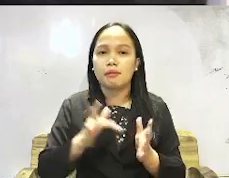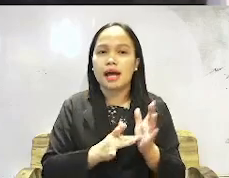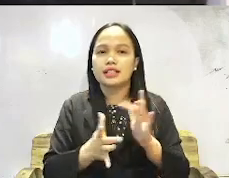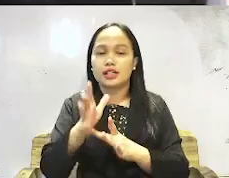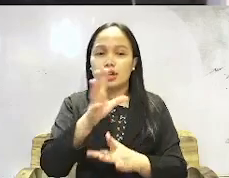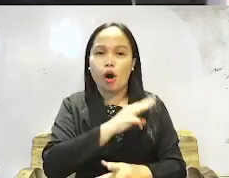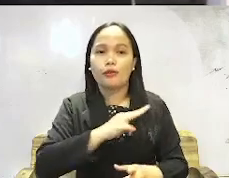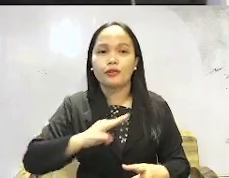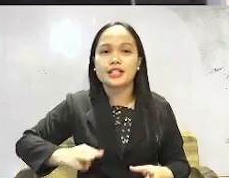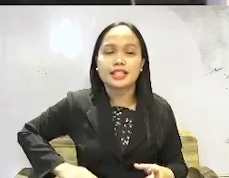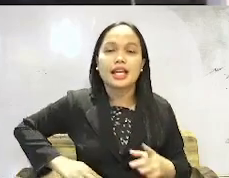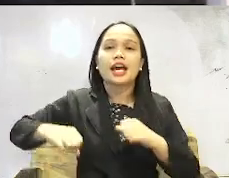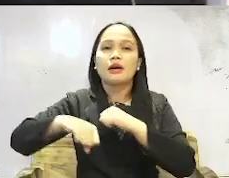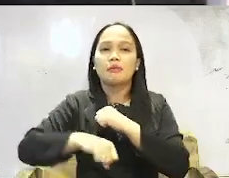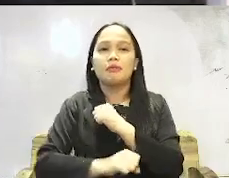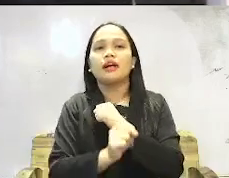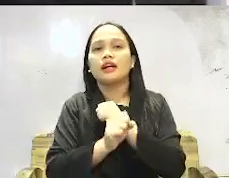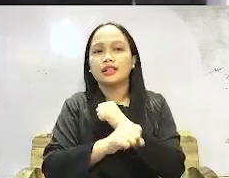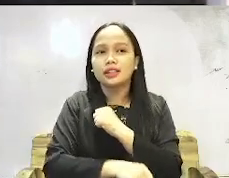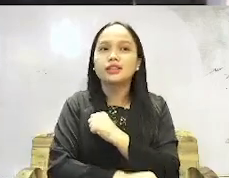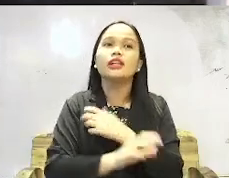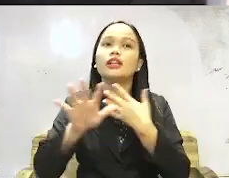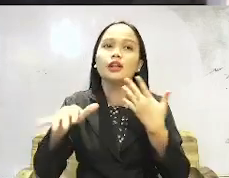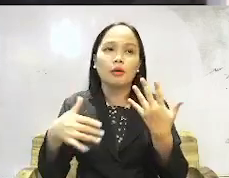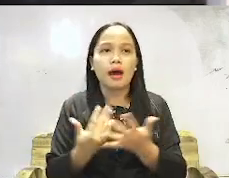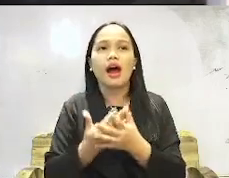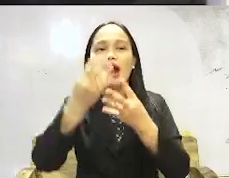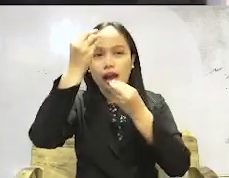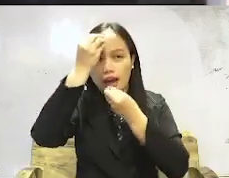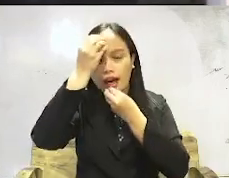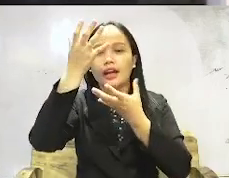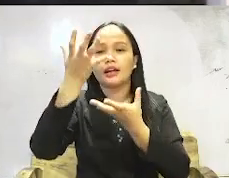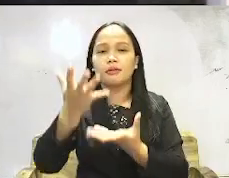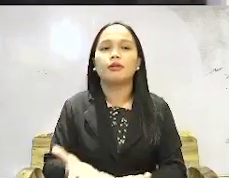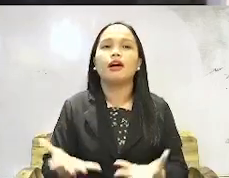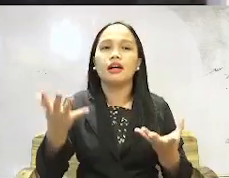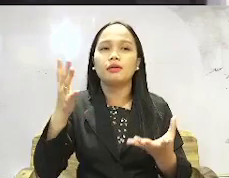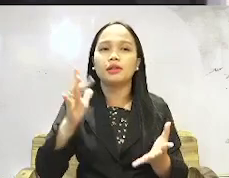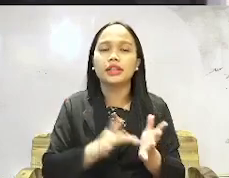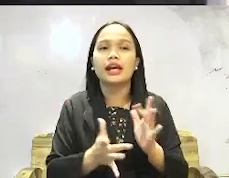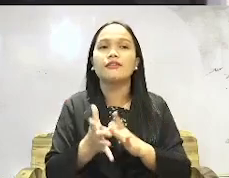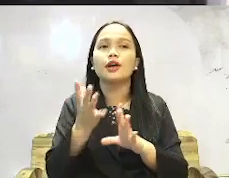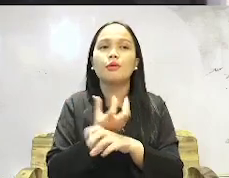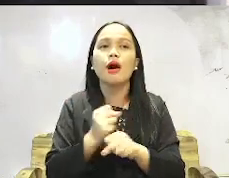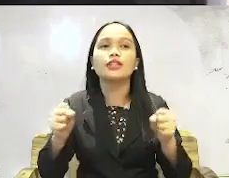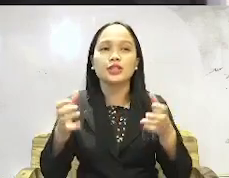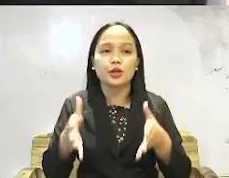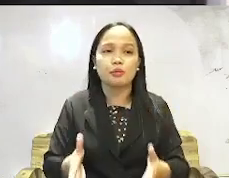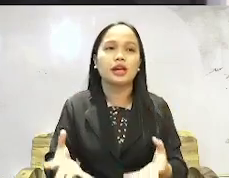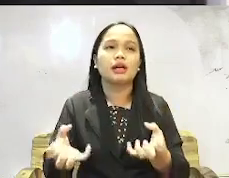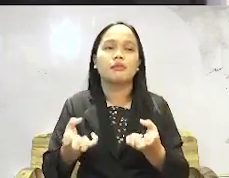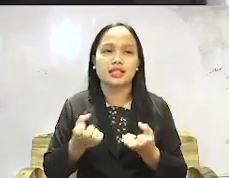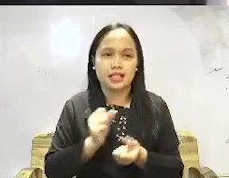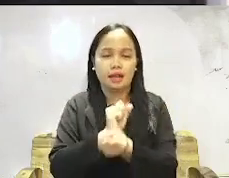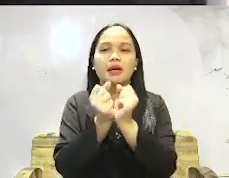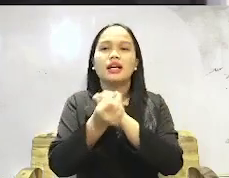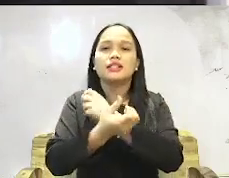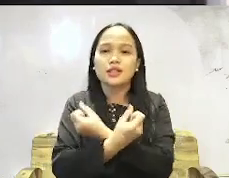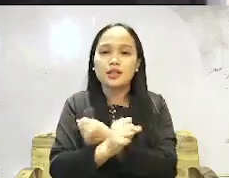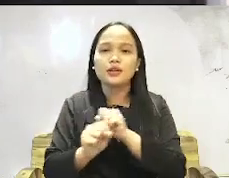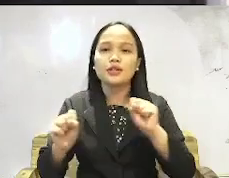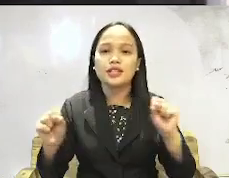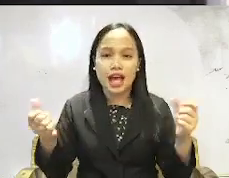the master of the sea, billows his will obey. He your savior wants to be